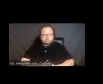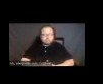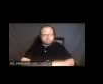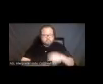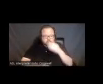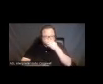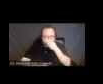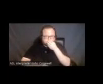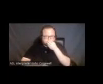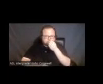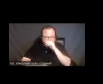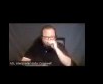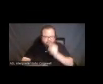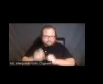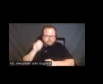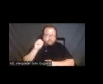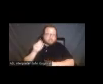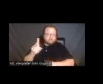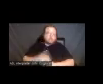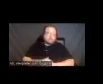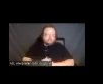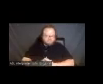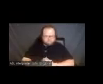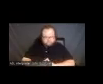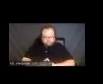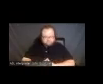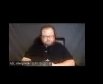Yeah, okay.